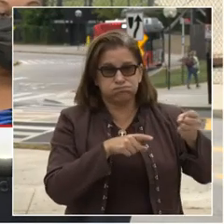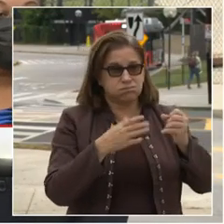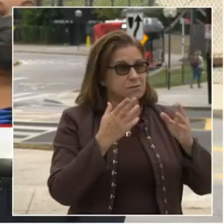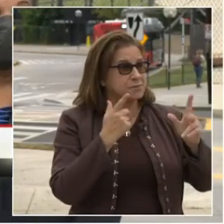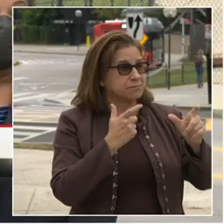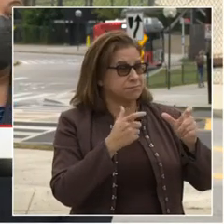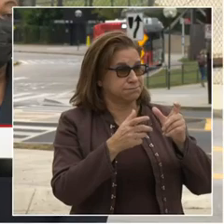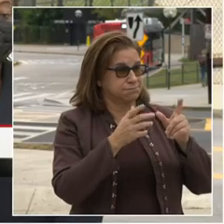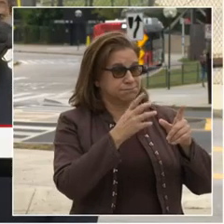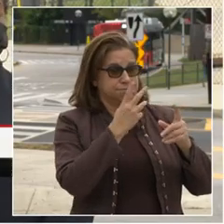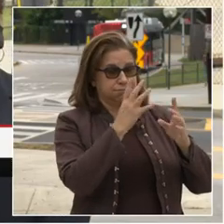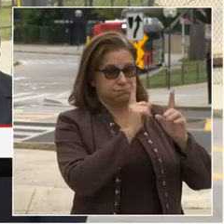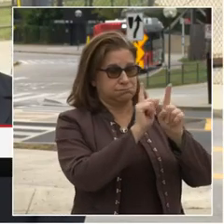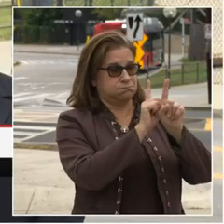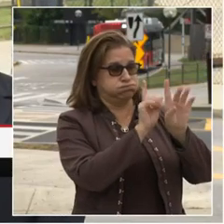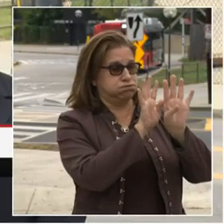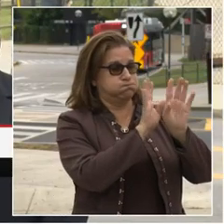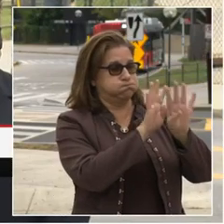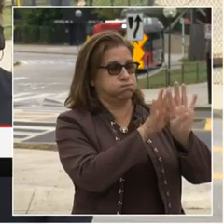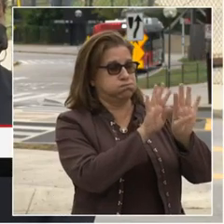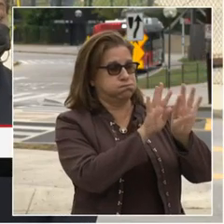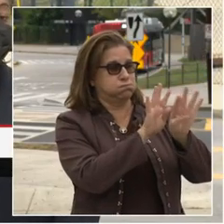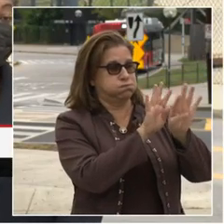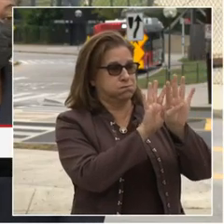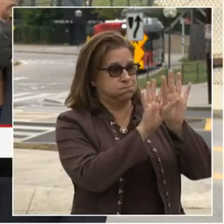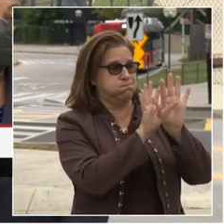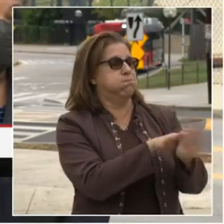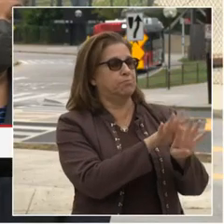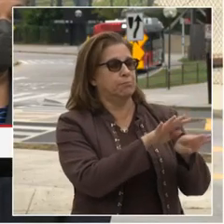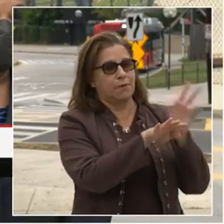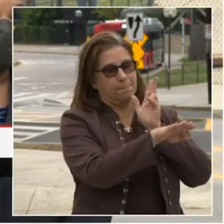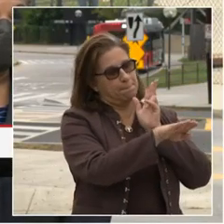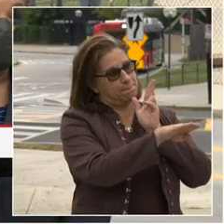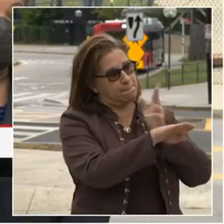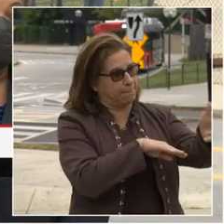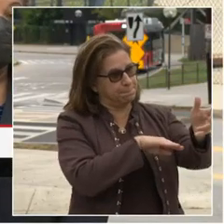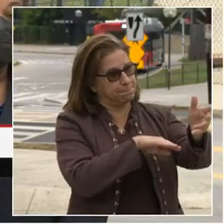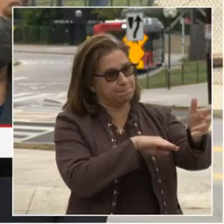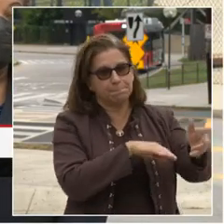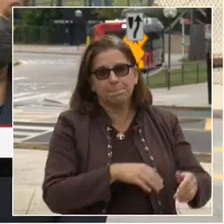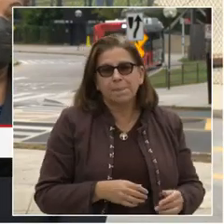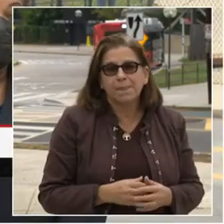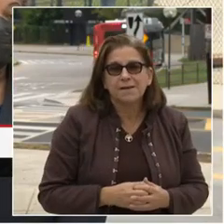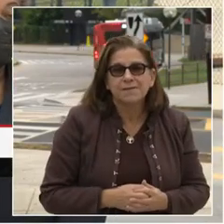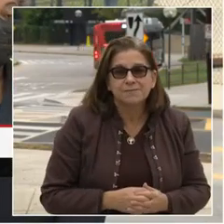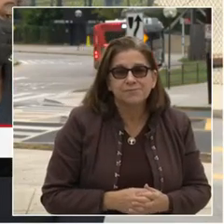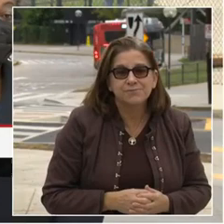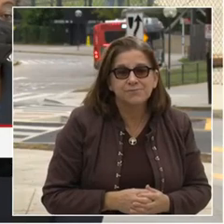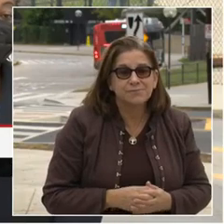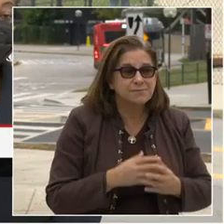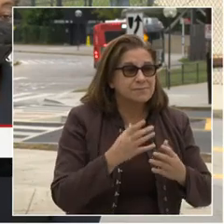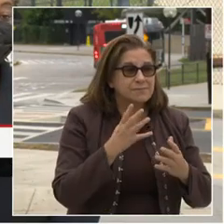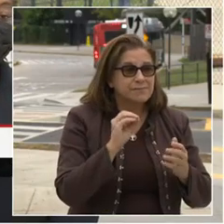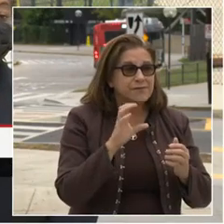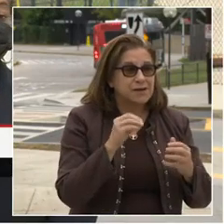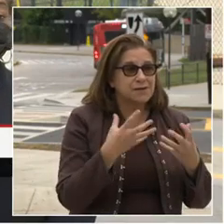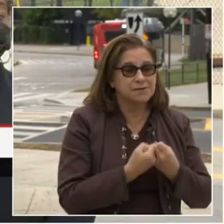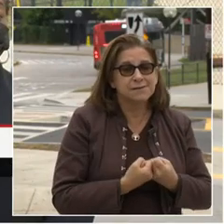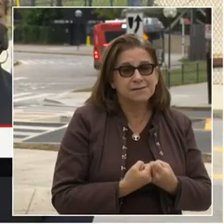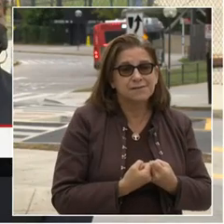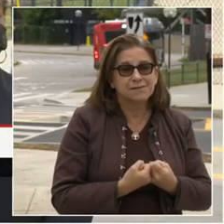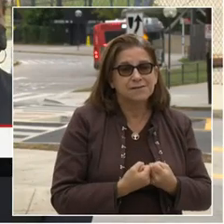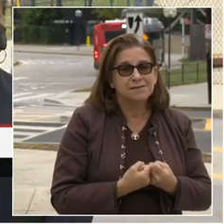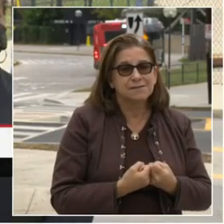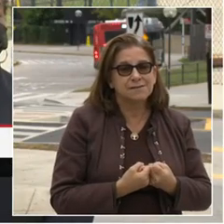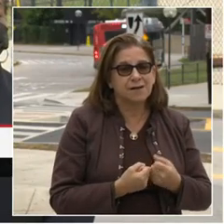150 car crashes on Sheriff Road. 5100 block is the most dangerous block on Sheriff Road. And this is my biggest